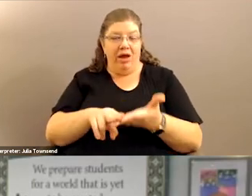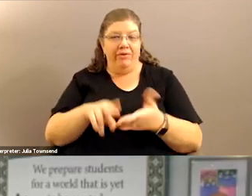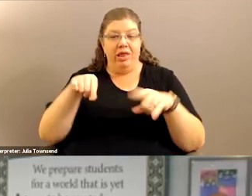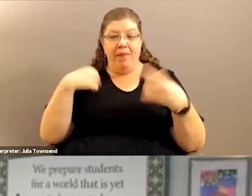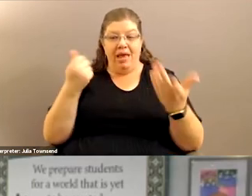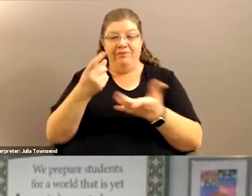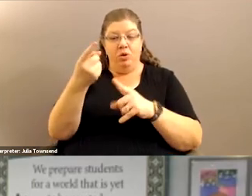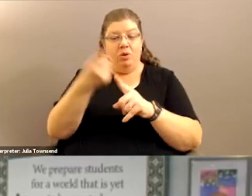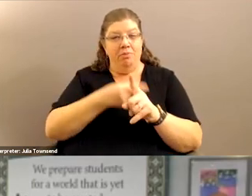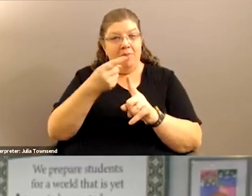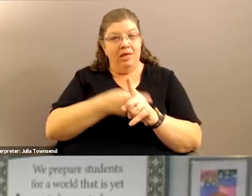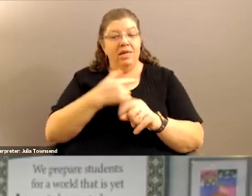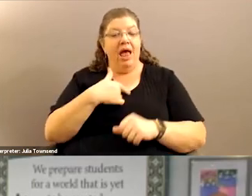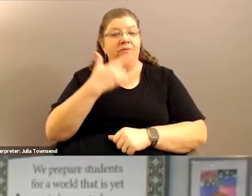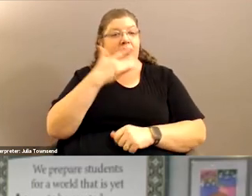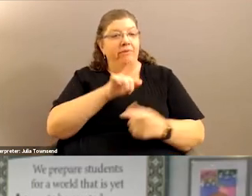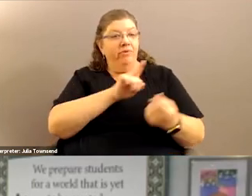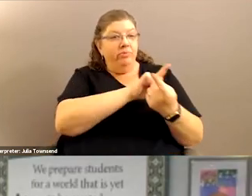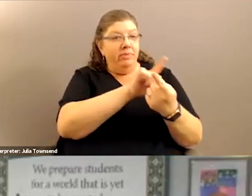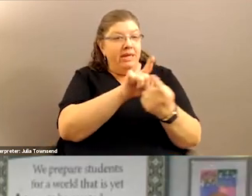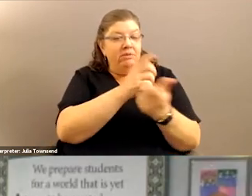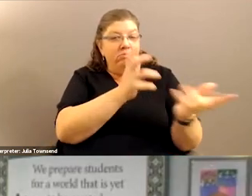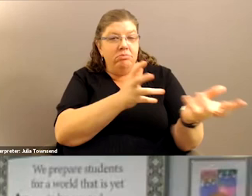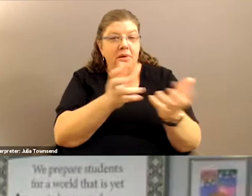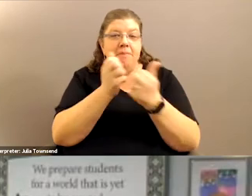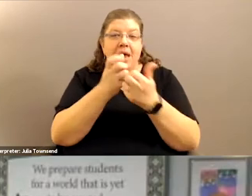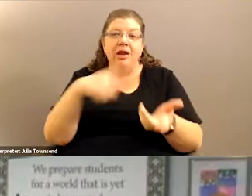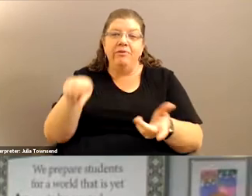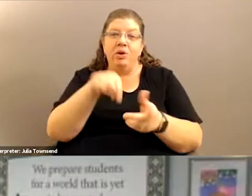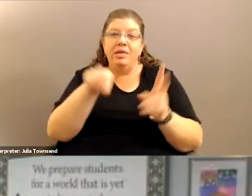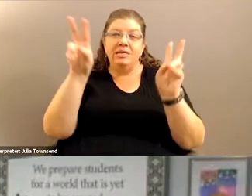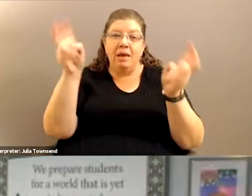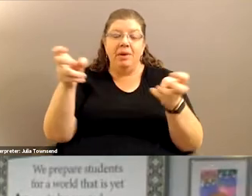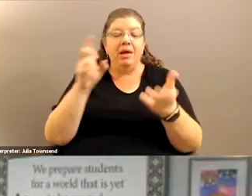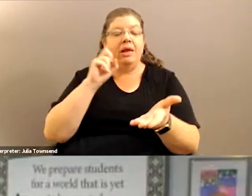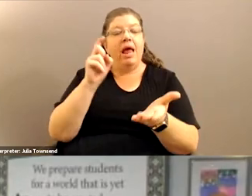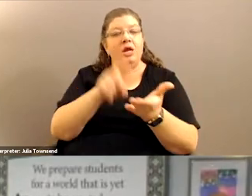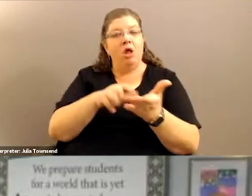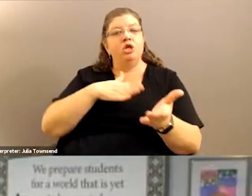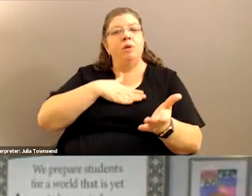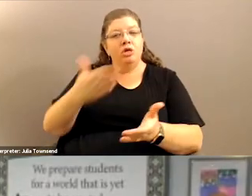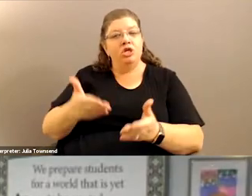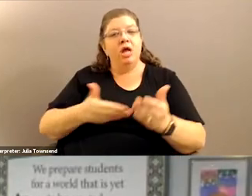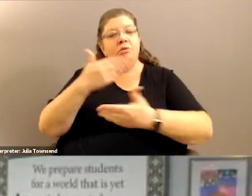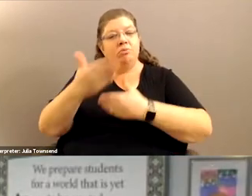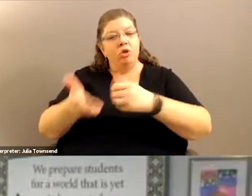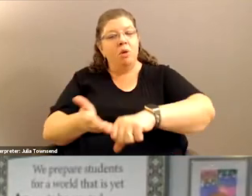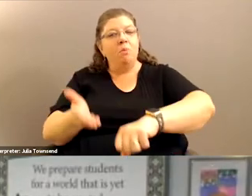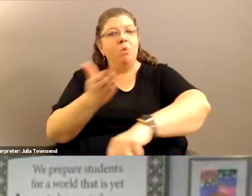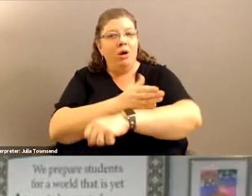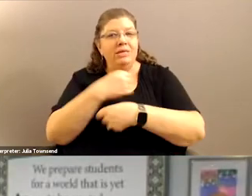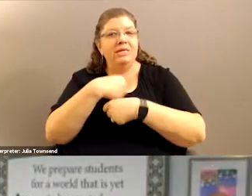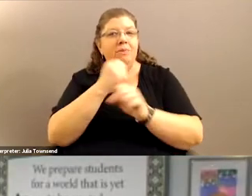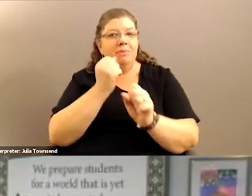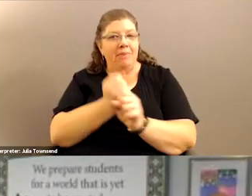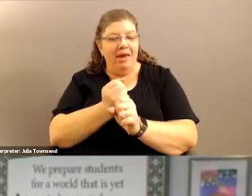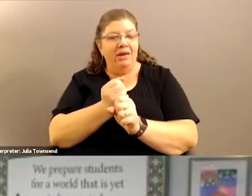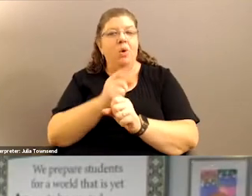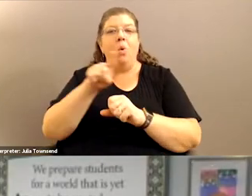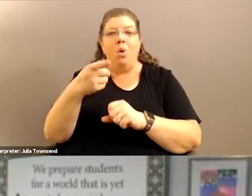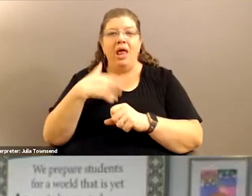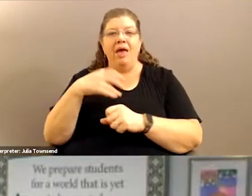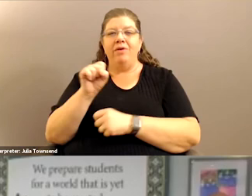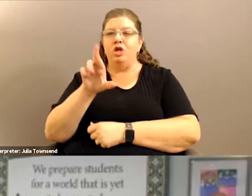months i've had the privilege to meet with many of you on the subject and i acknowledge and appreciate the progress that has been made in terms of only having the